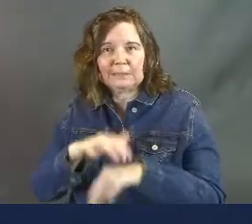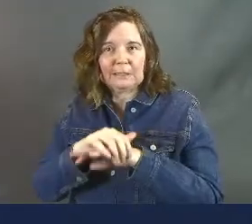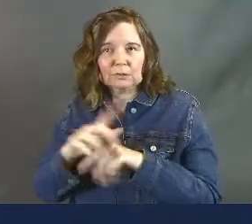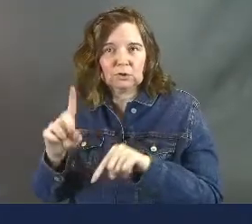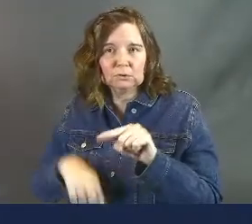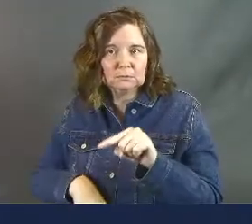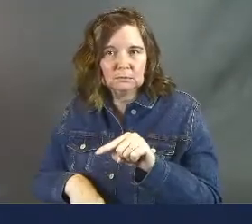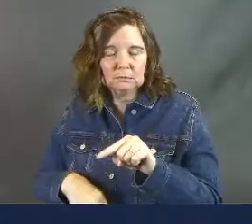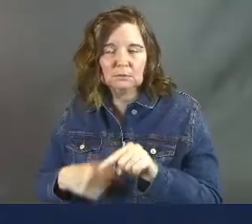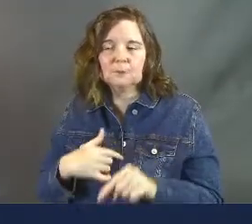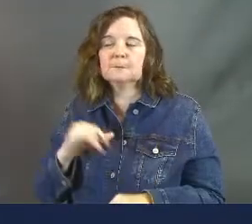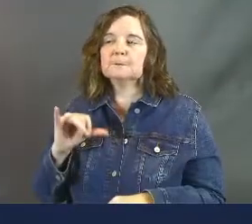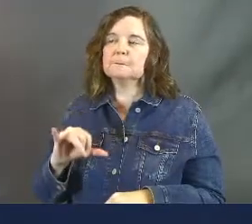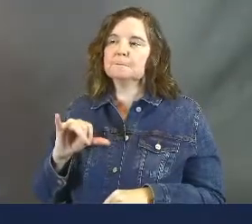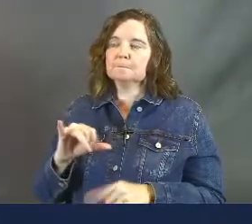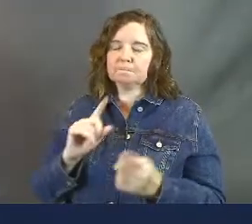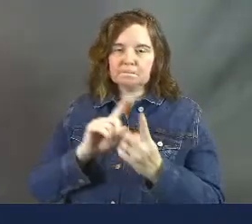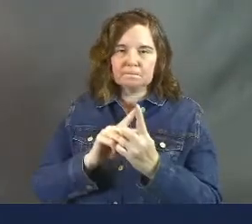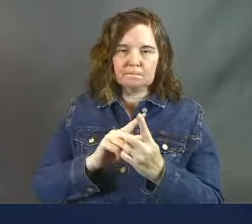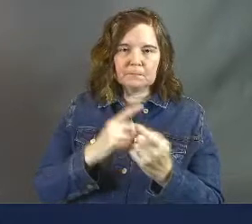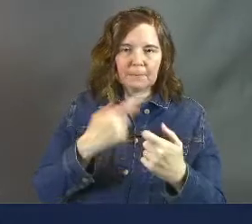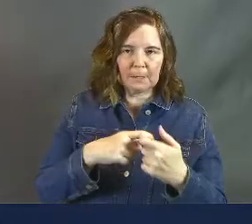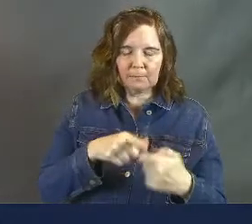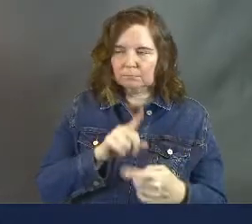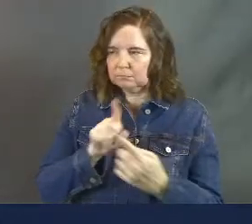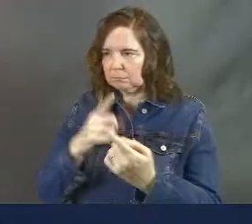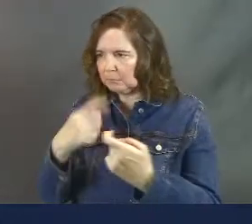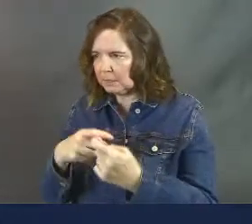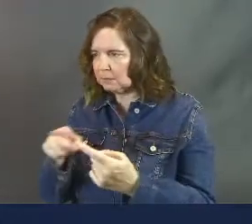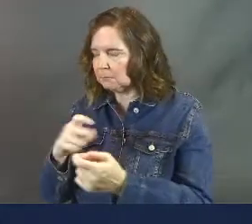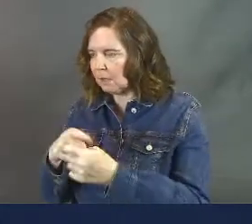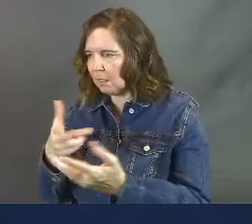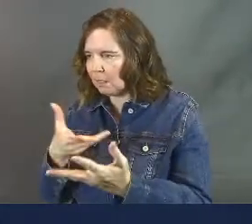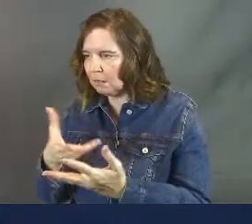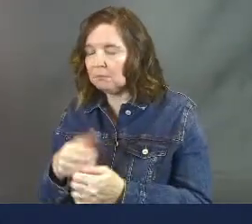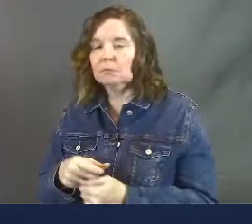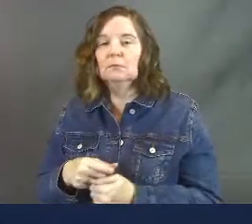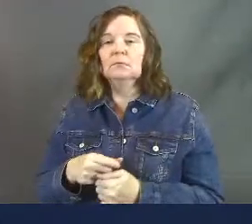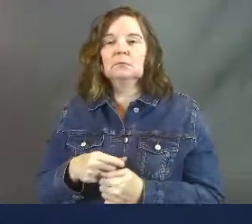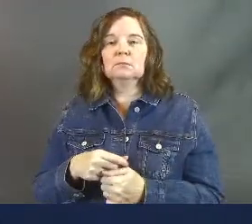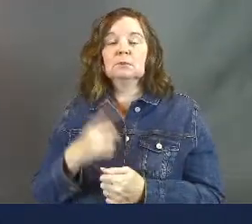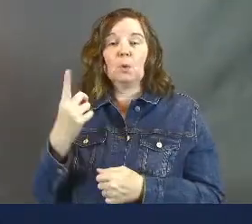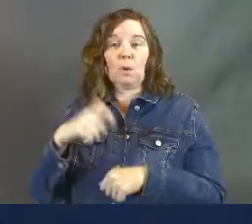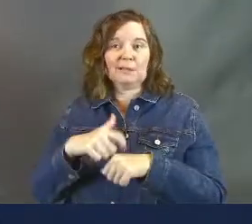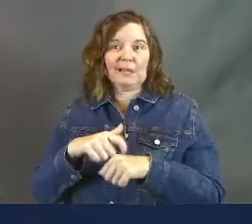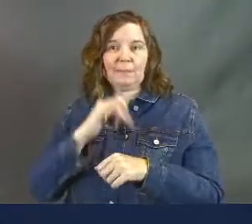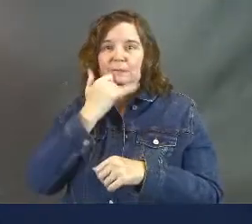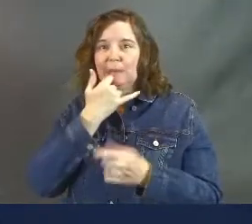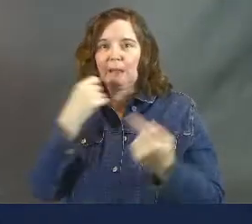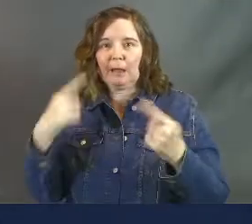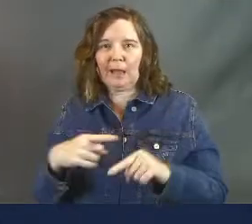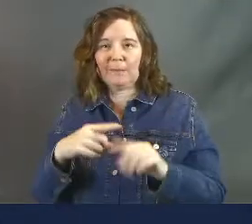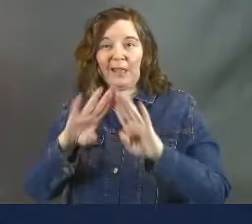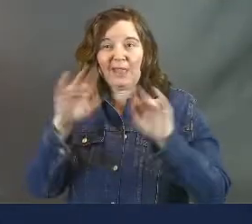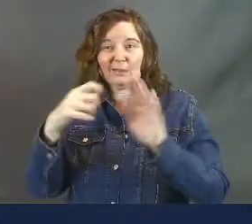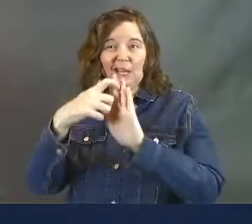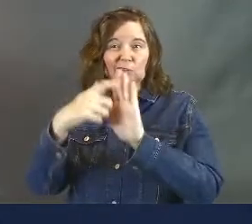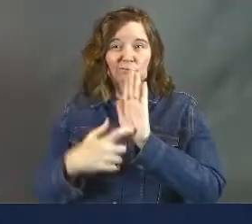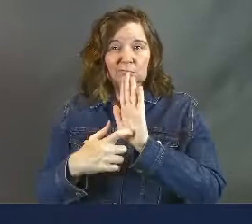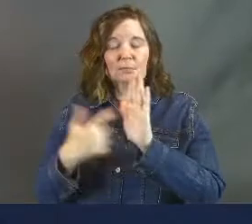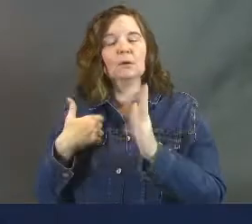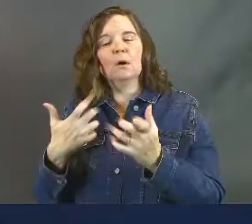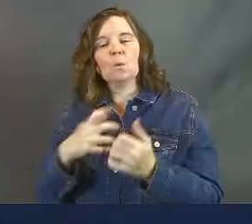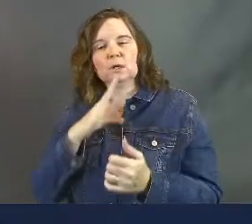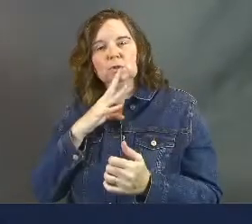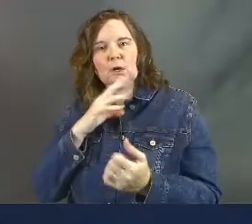English. So I drew that conclusion really fast. And at one point, there was a mistake made on the job and the house got scratched a little bit. And I